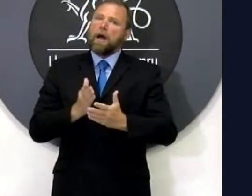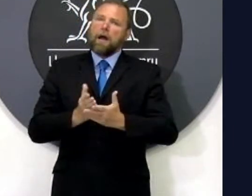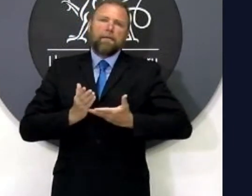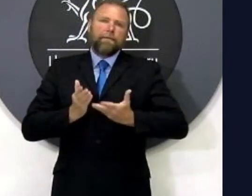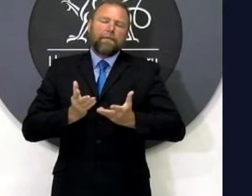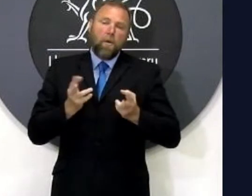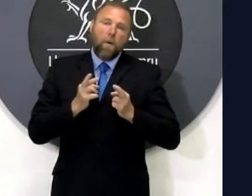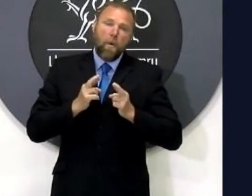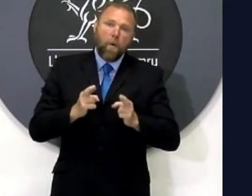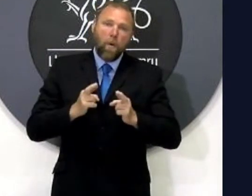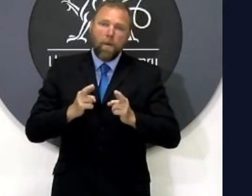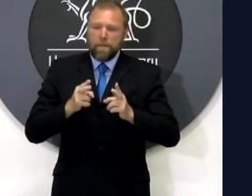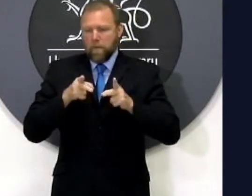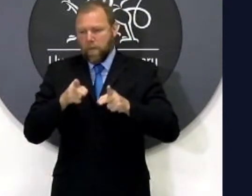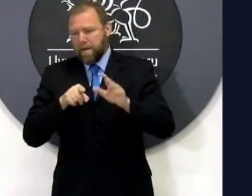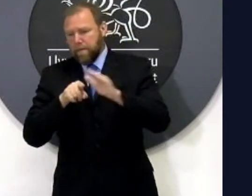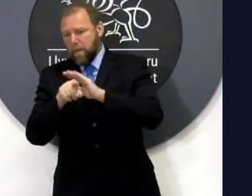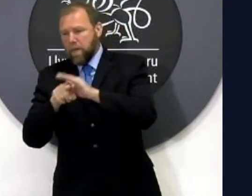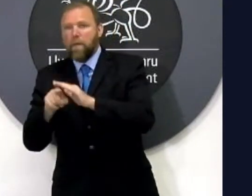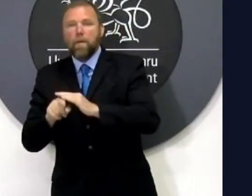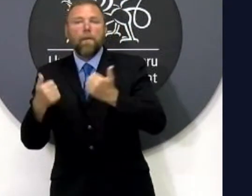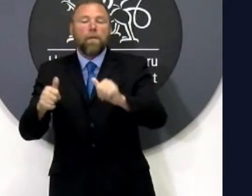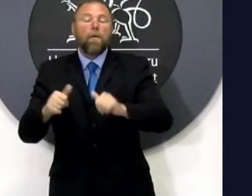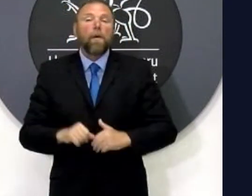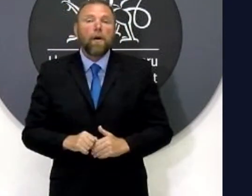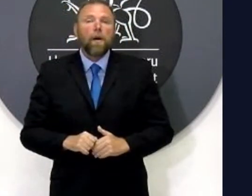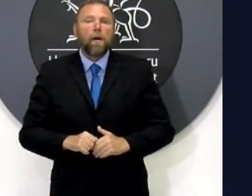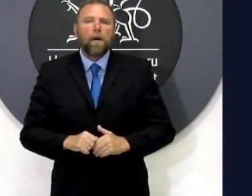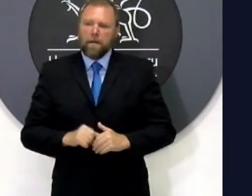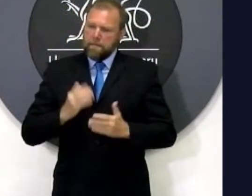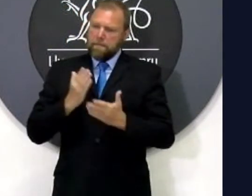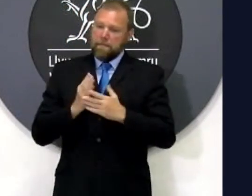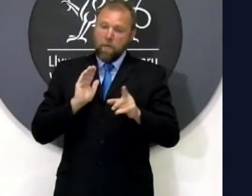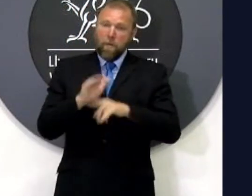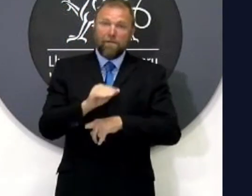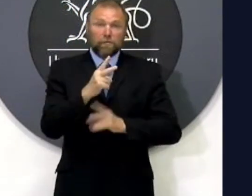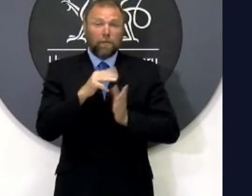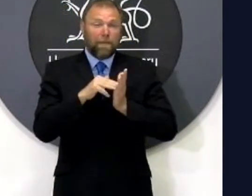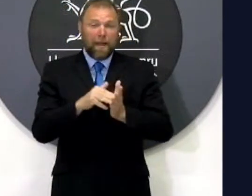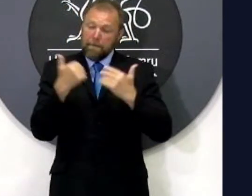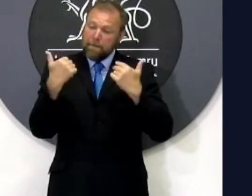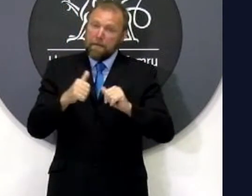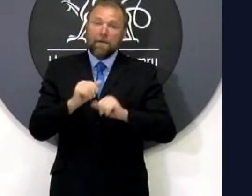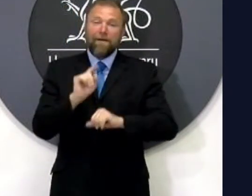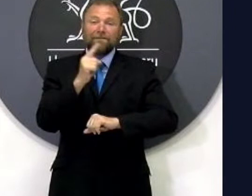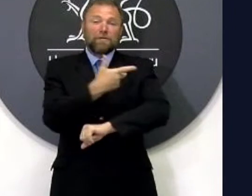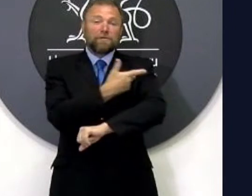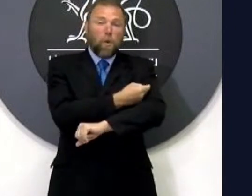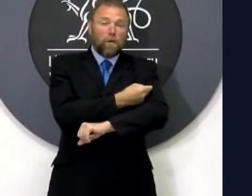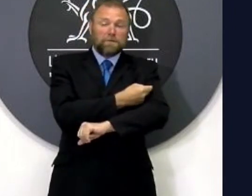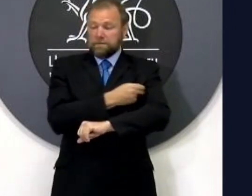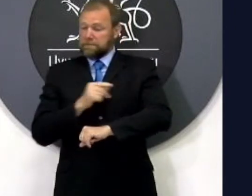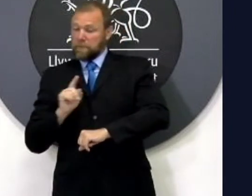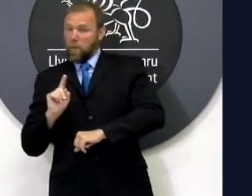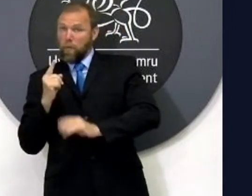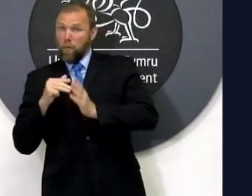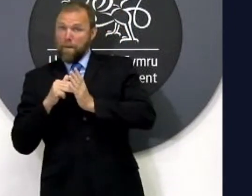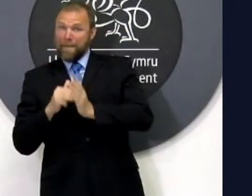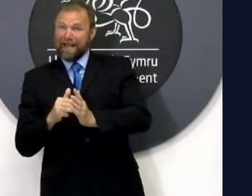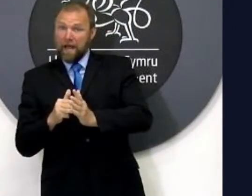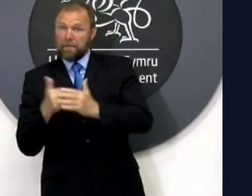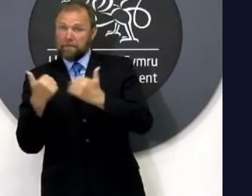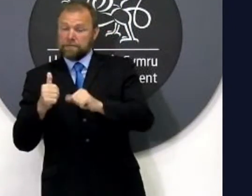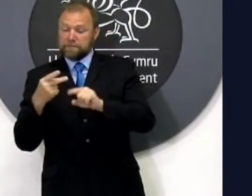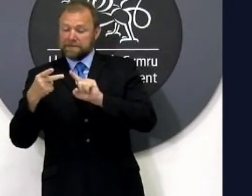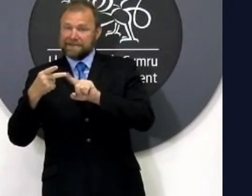over 2 million people have had their first dose, and we reached the milestone of 1 million second doses